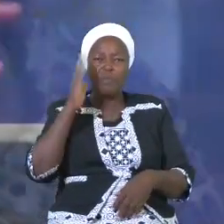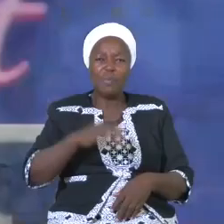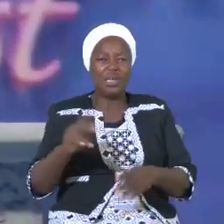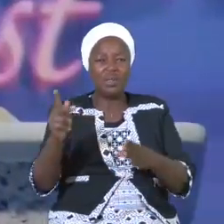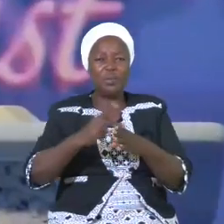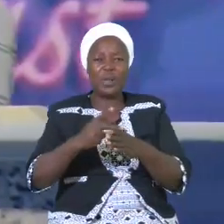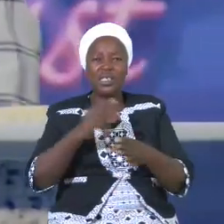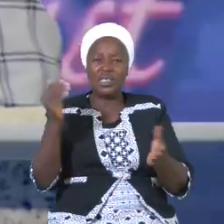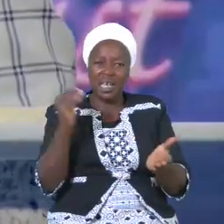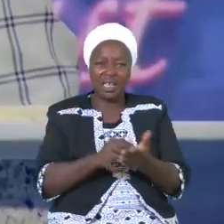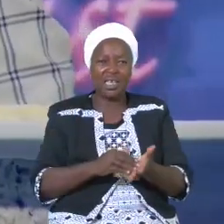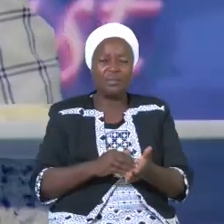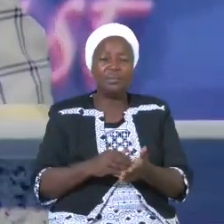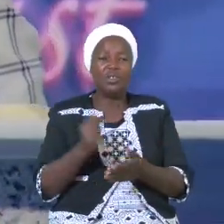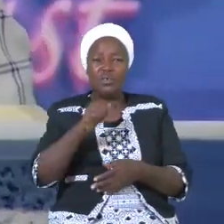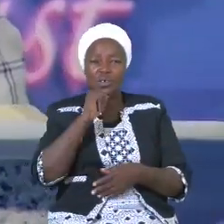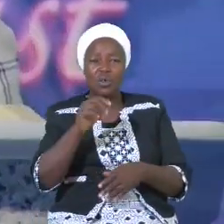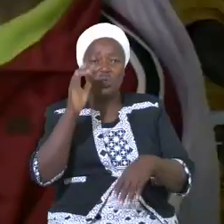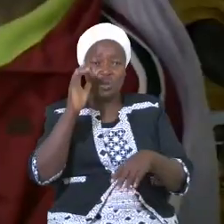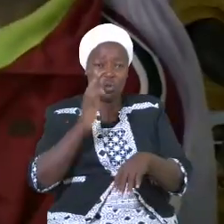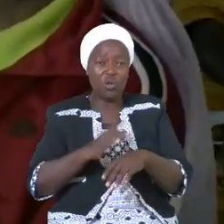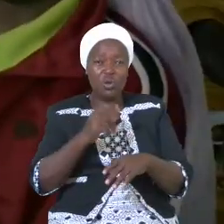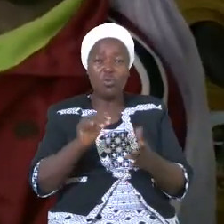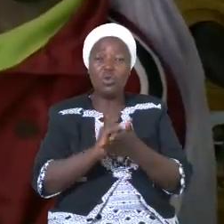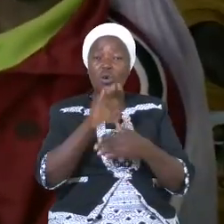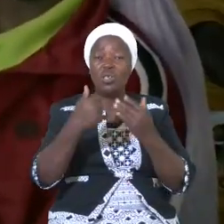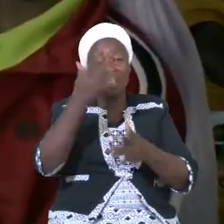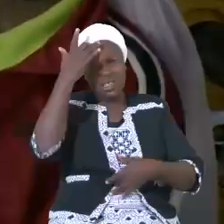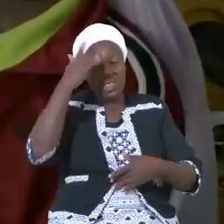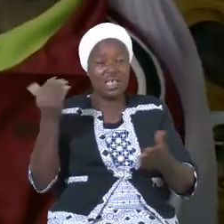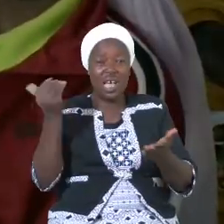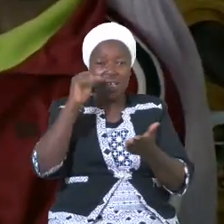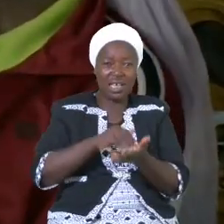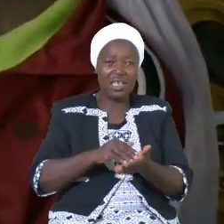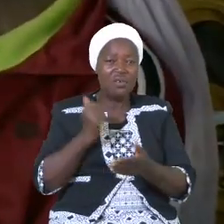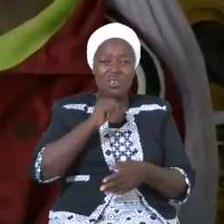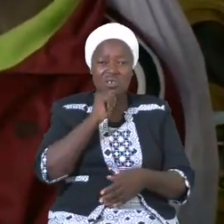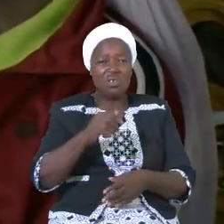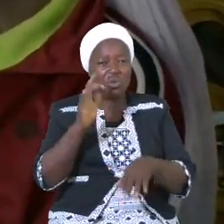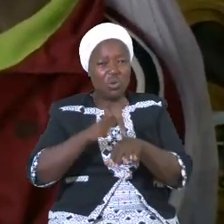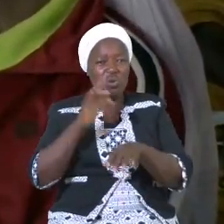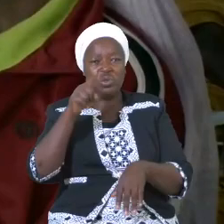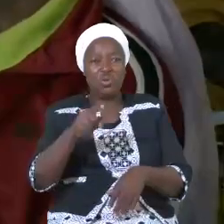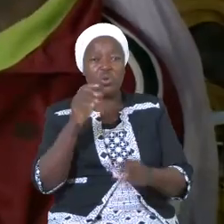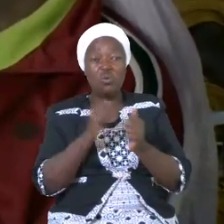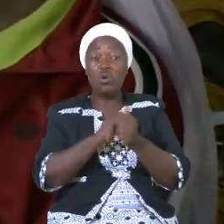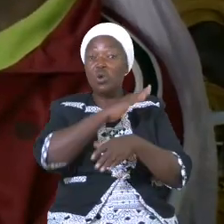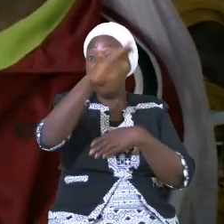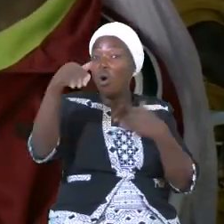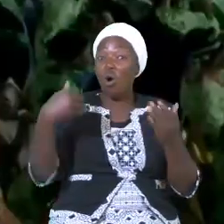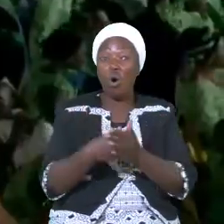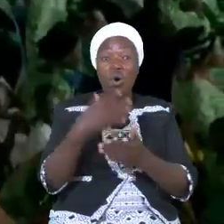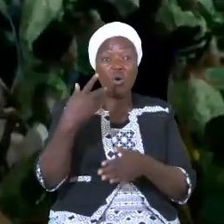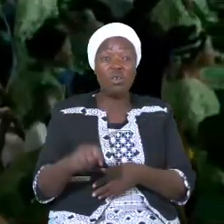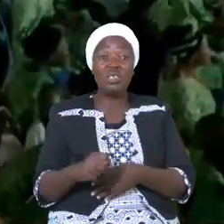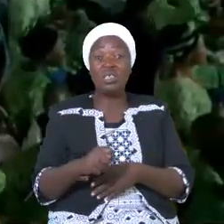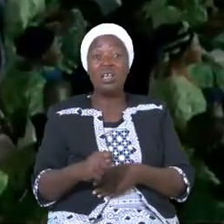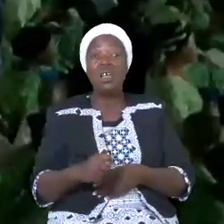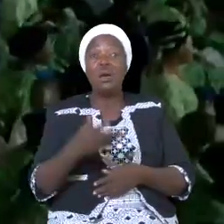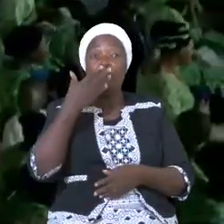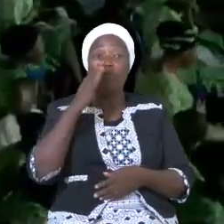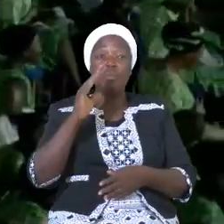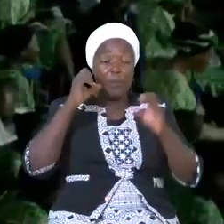you with his sicknesses again it will not touch you with all the demonic manipulative